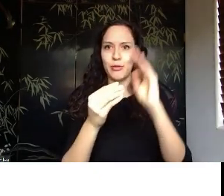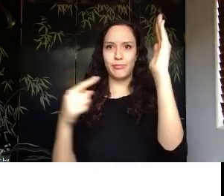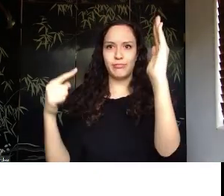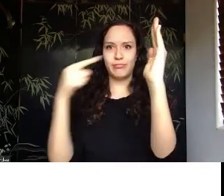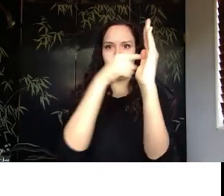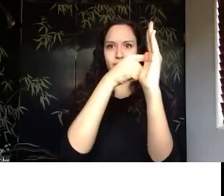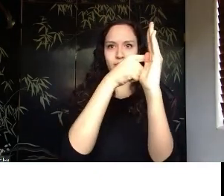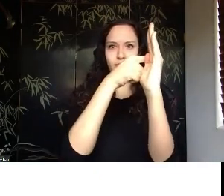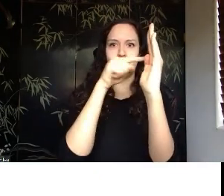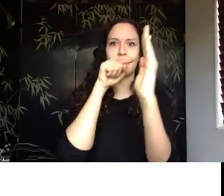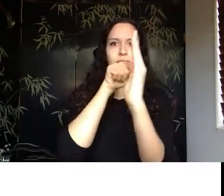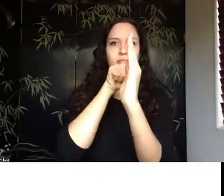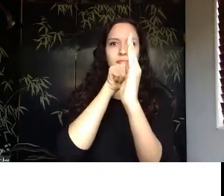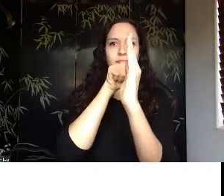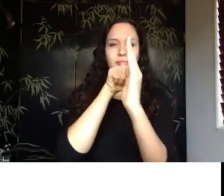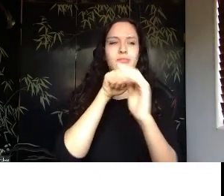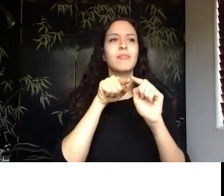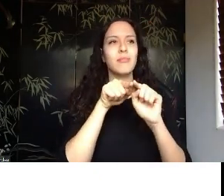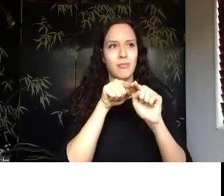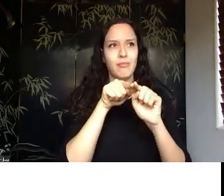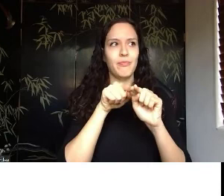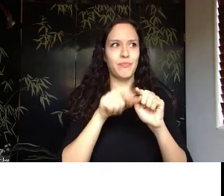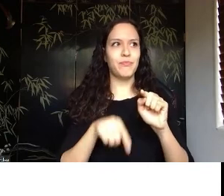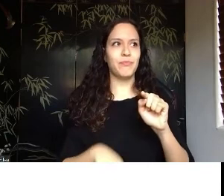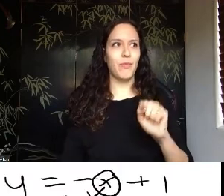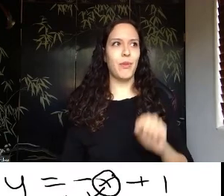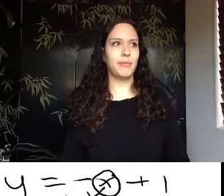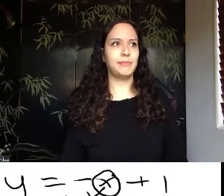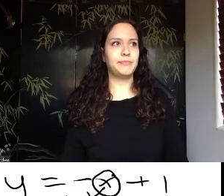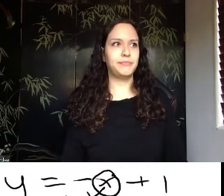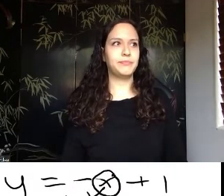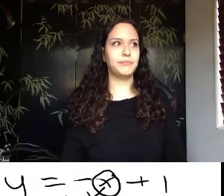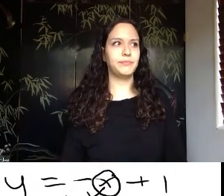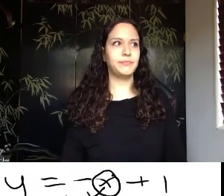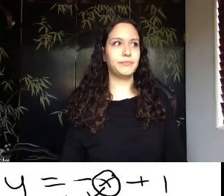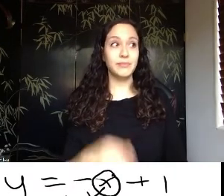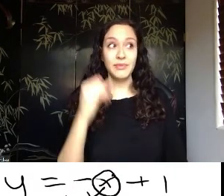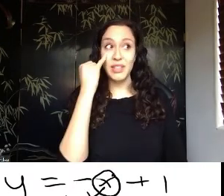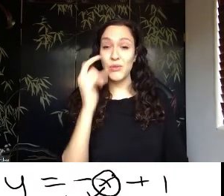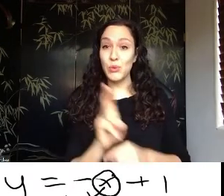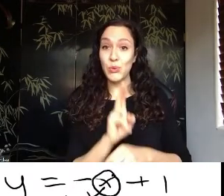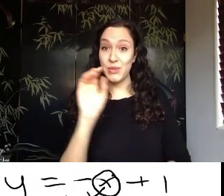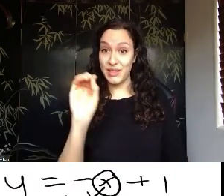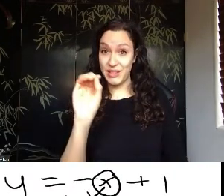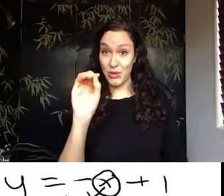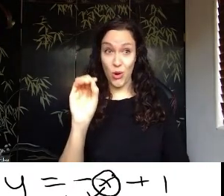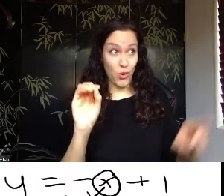If you notice, every time you plugged in 0, if